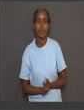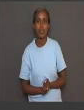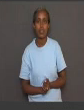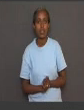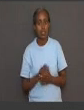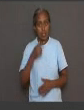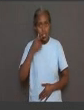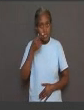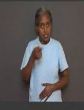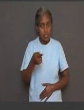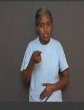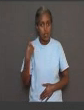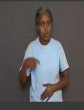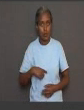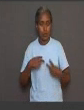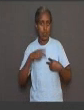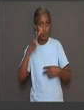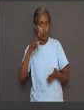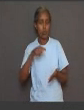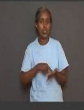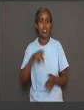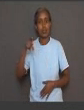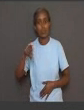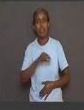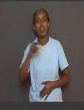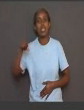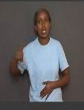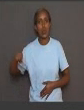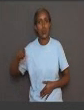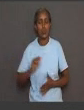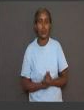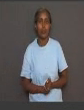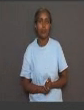Let us say that we have 2 points P and Q.